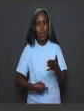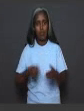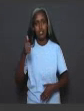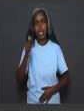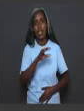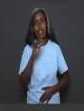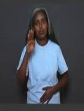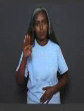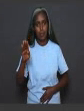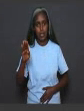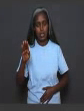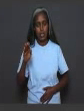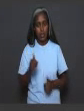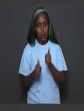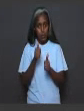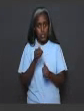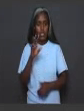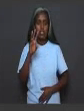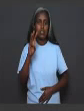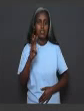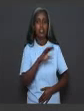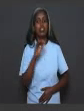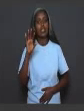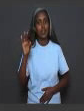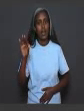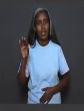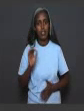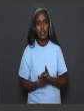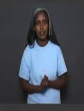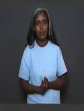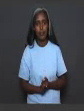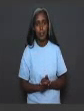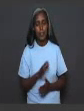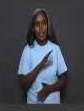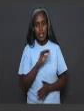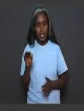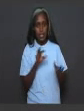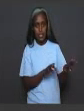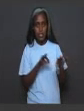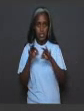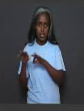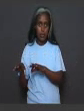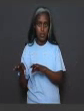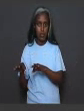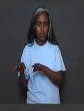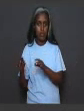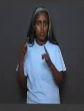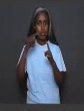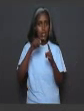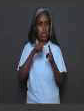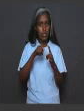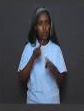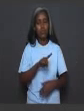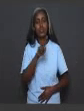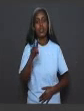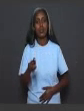and b, which are 6 and 9, and substitute them into the